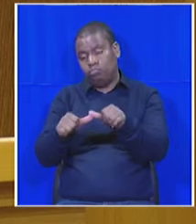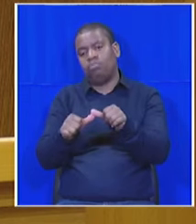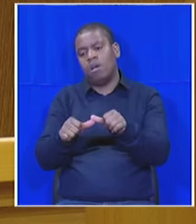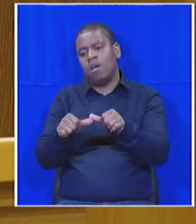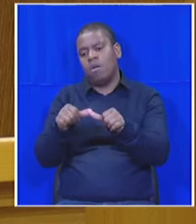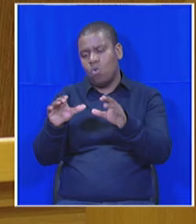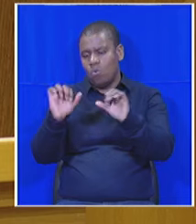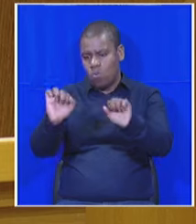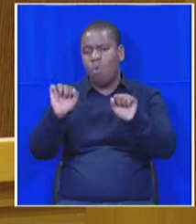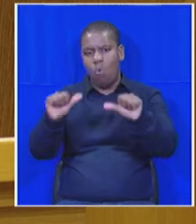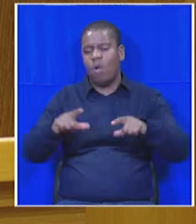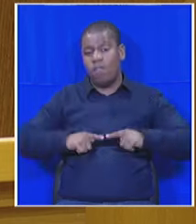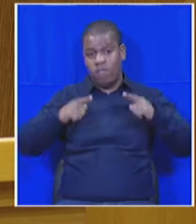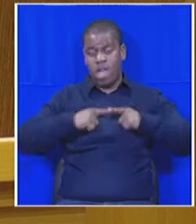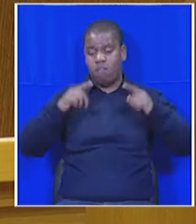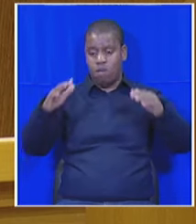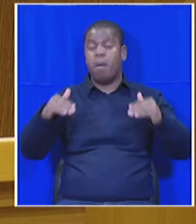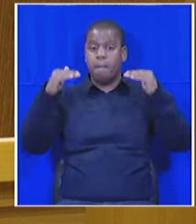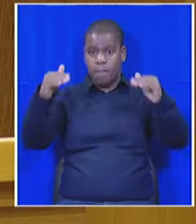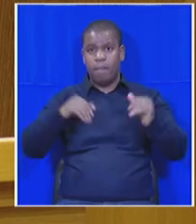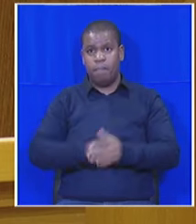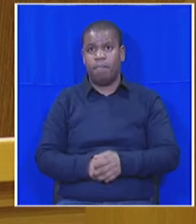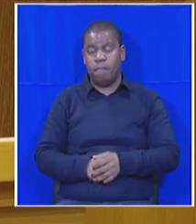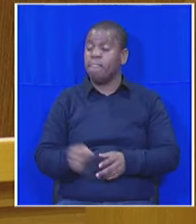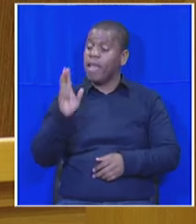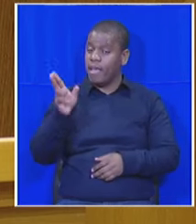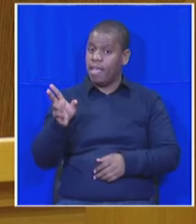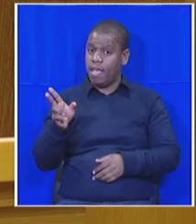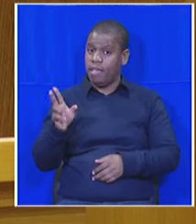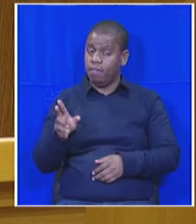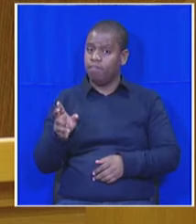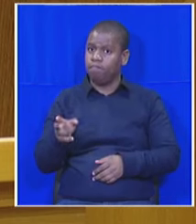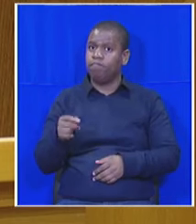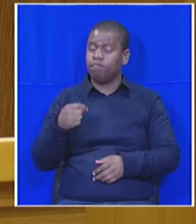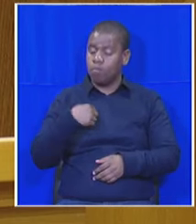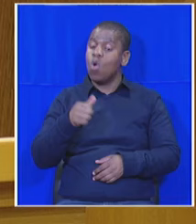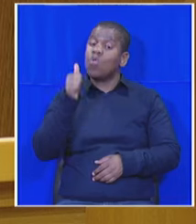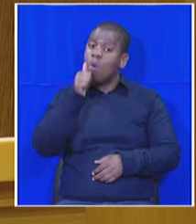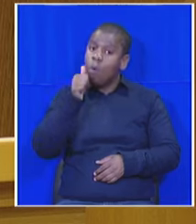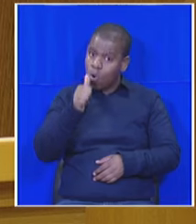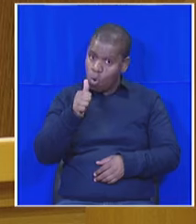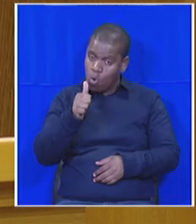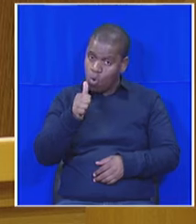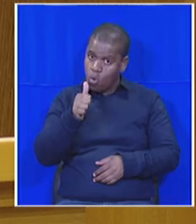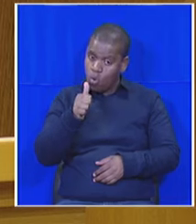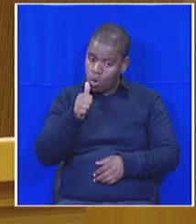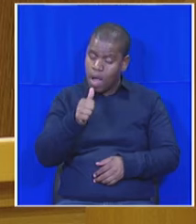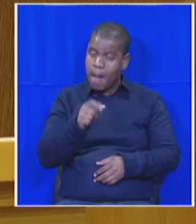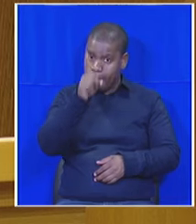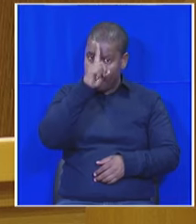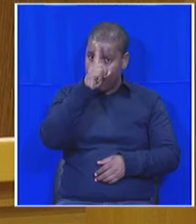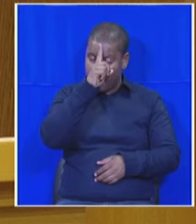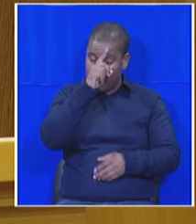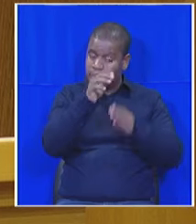better. Once again, I repeat, as of tomorrow, a black